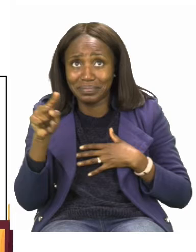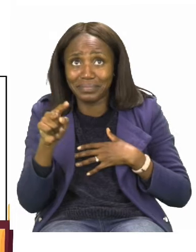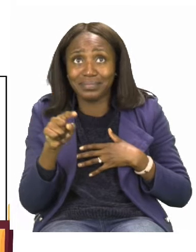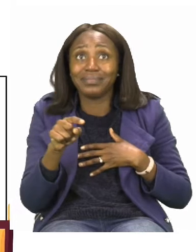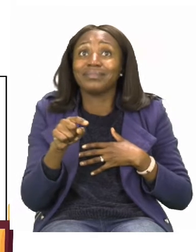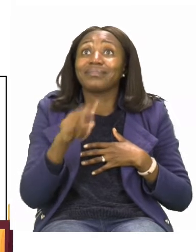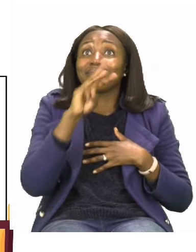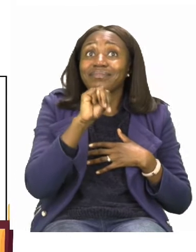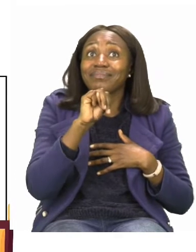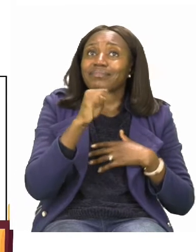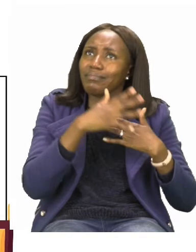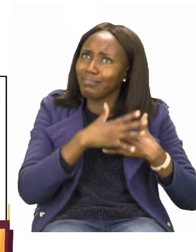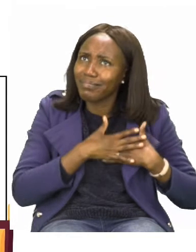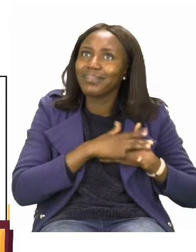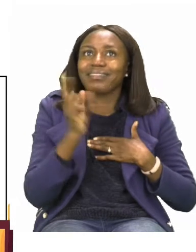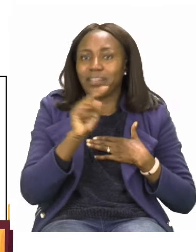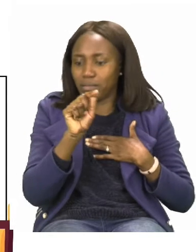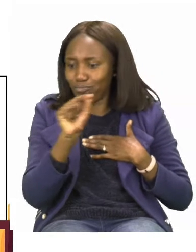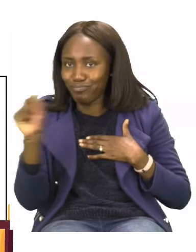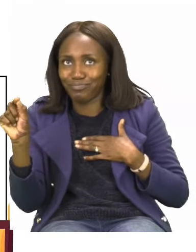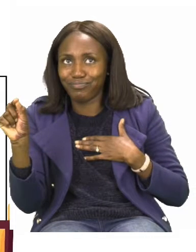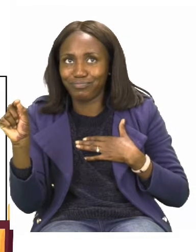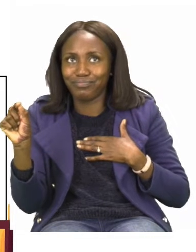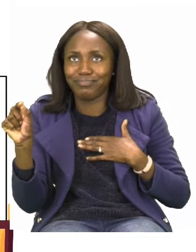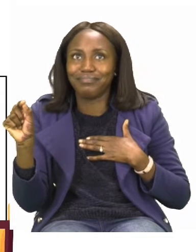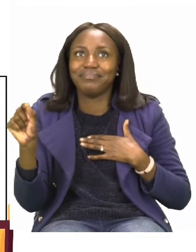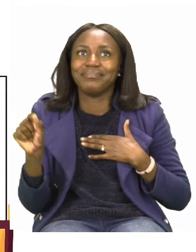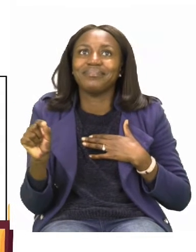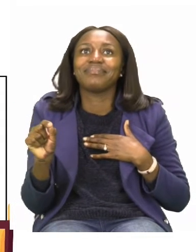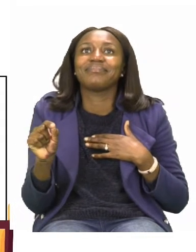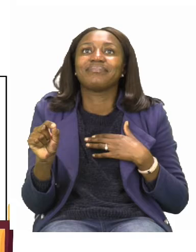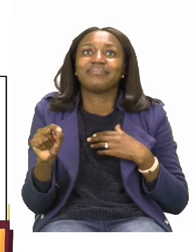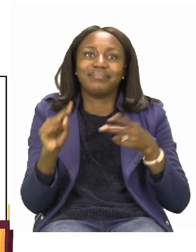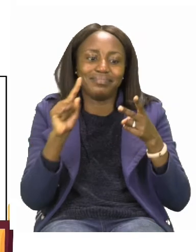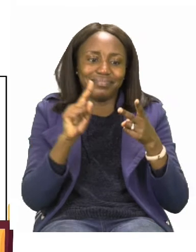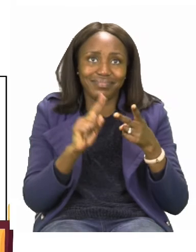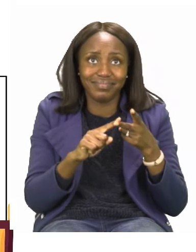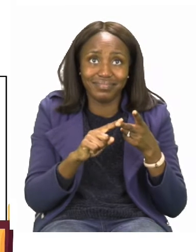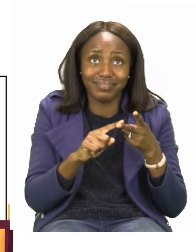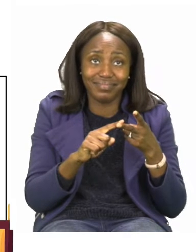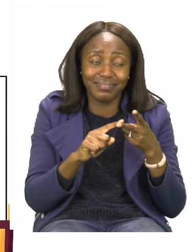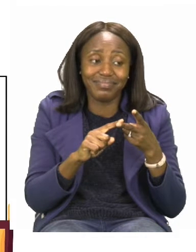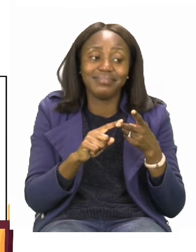Ming likes to dash. Number 2 says,